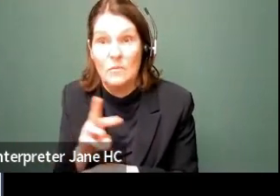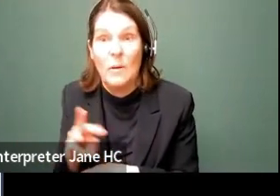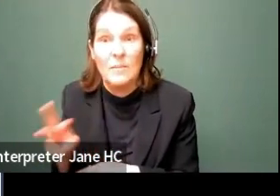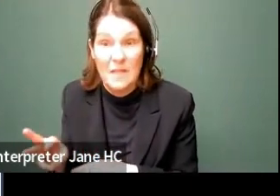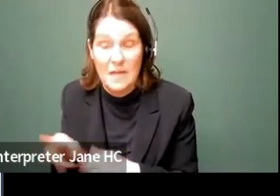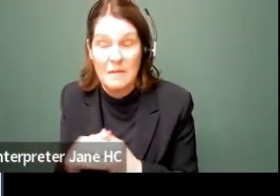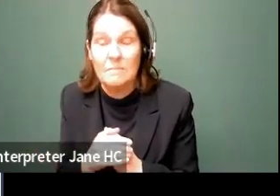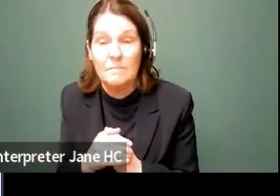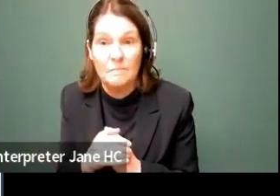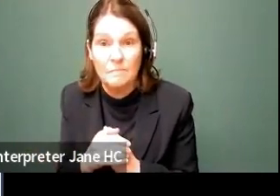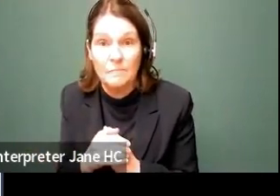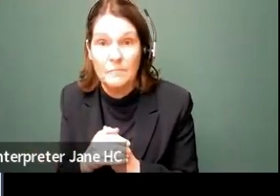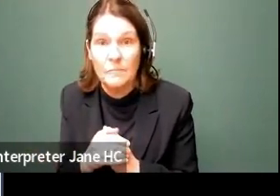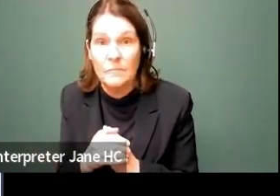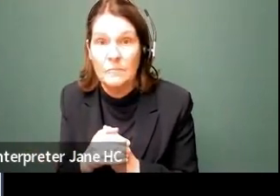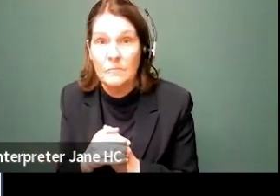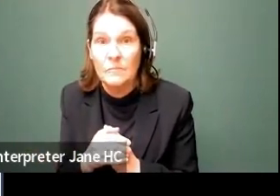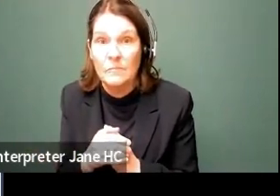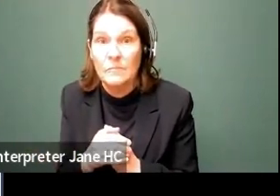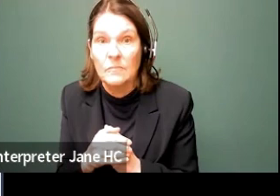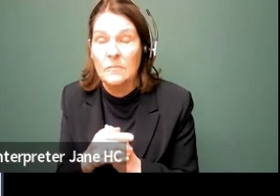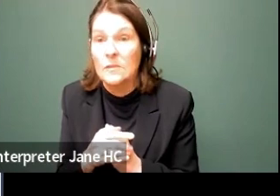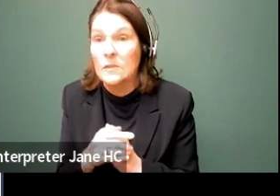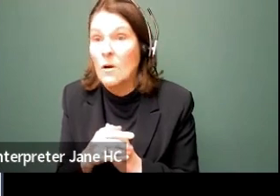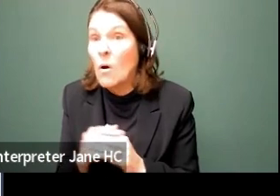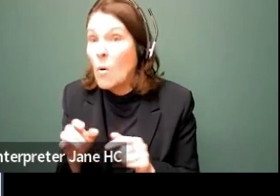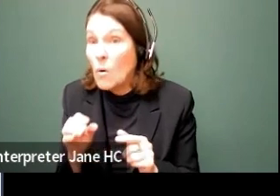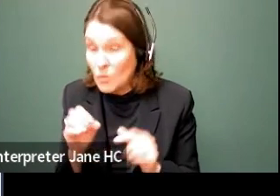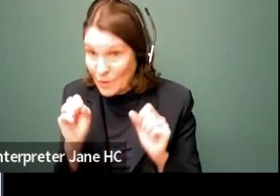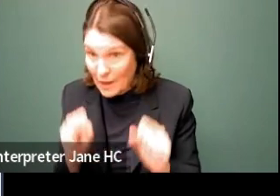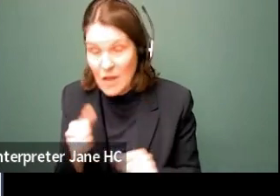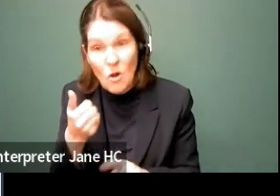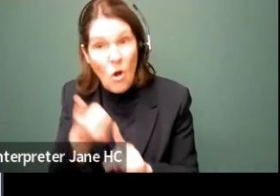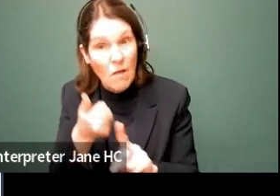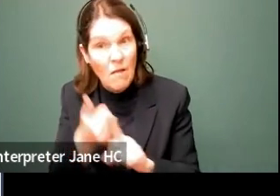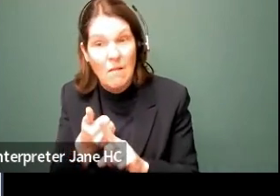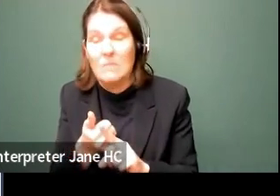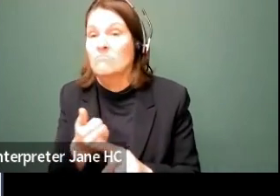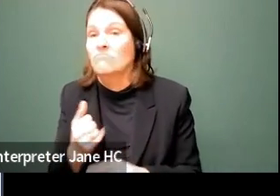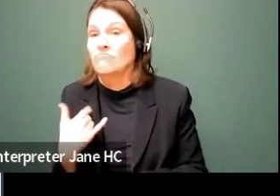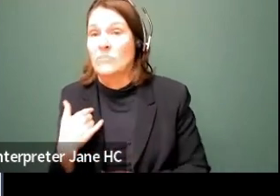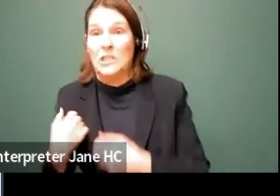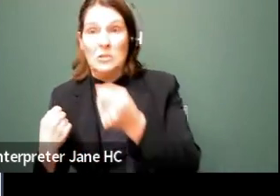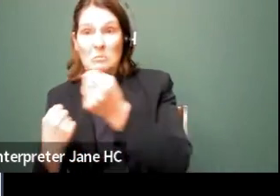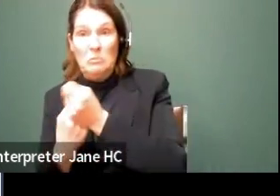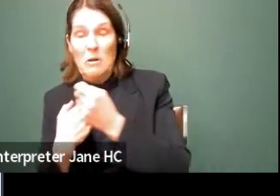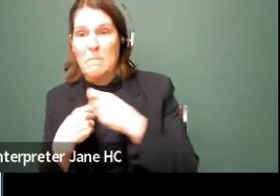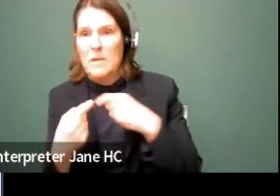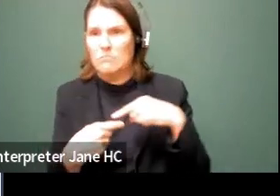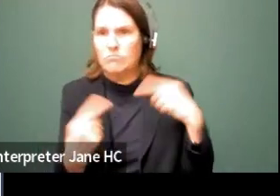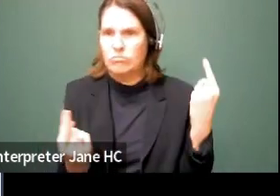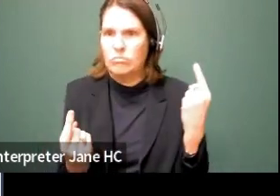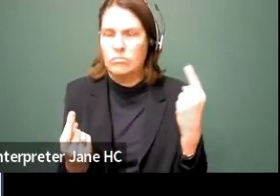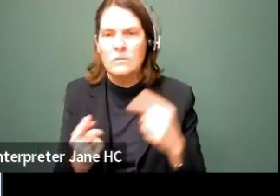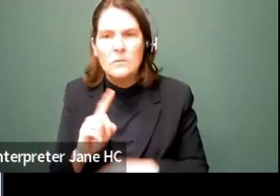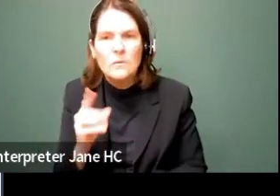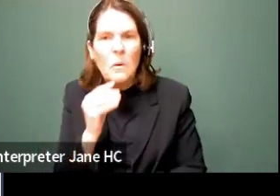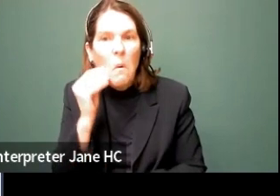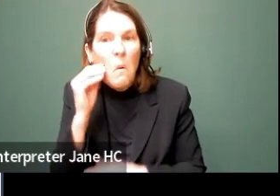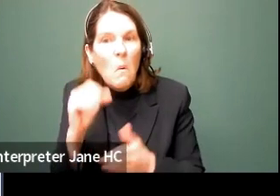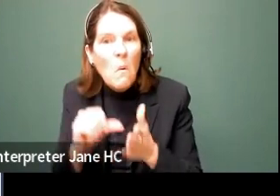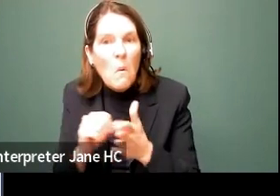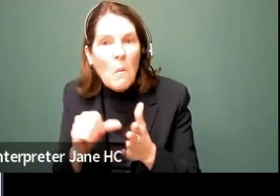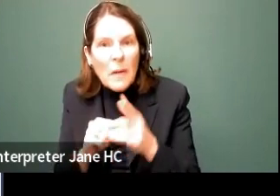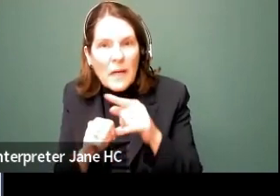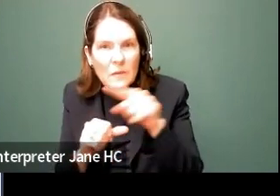but you can actually do this online now. And we can do this right on the home page under